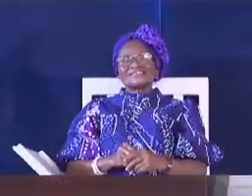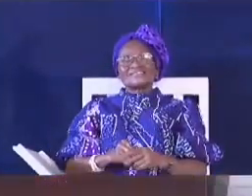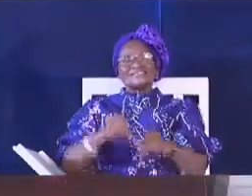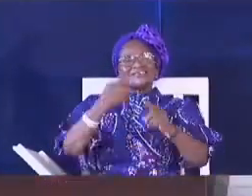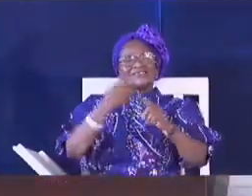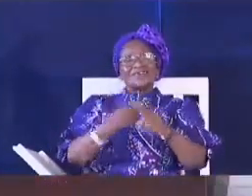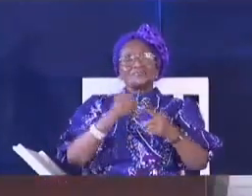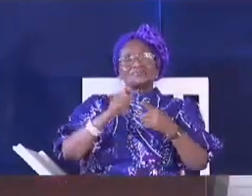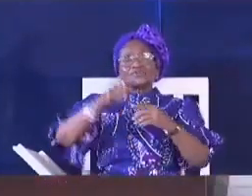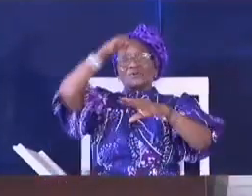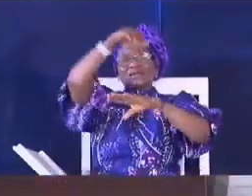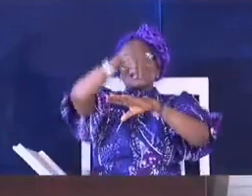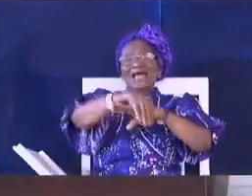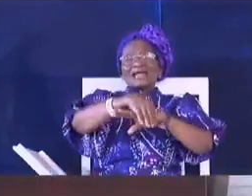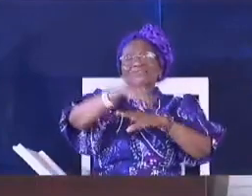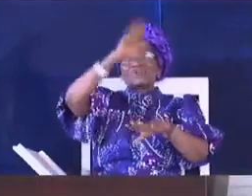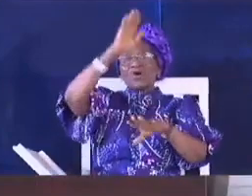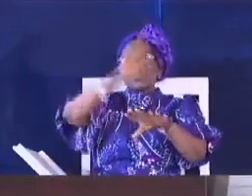From tonight onward,